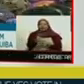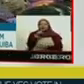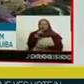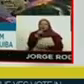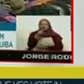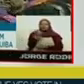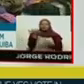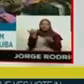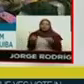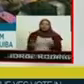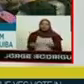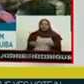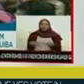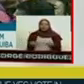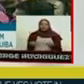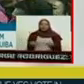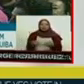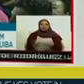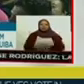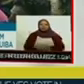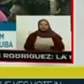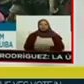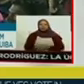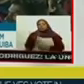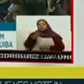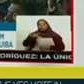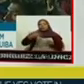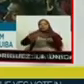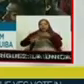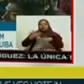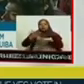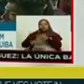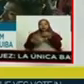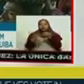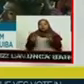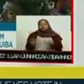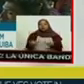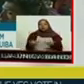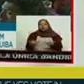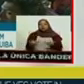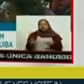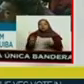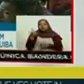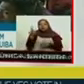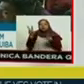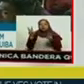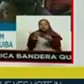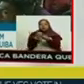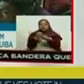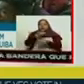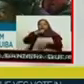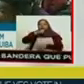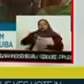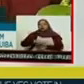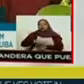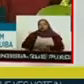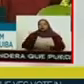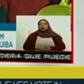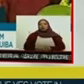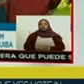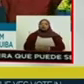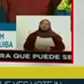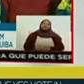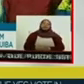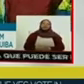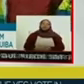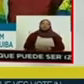the invasions of Iraq in 1991 and 2003, a similar type of hybrid war against Iran.